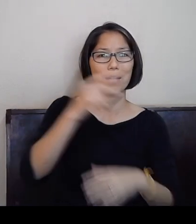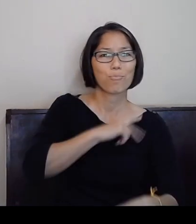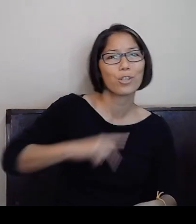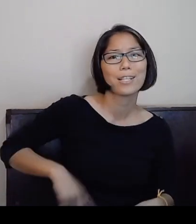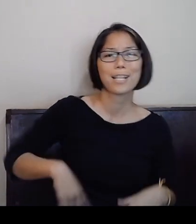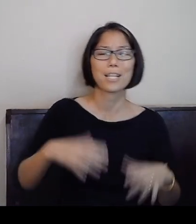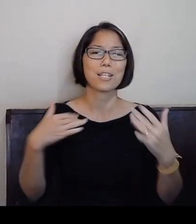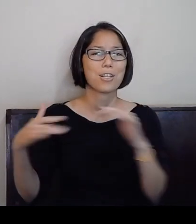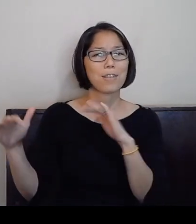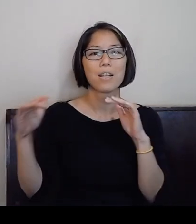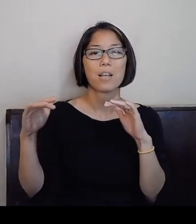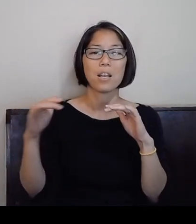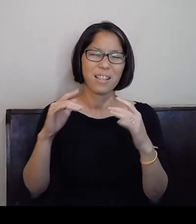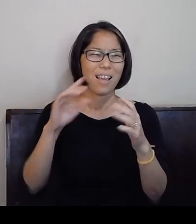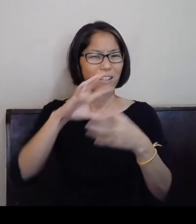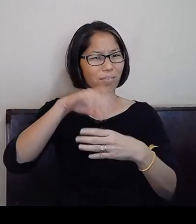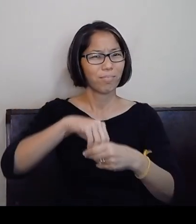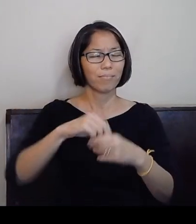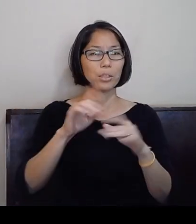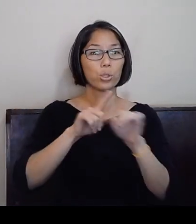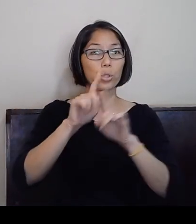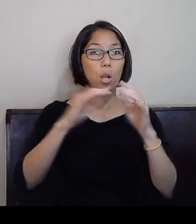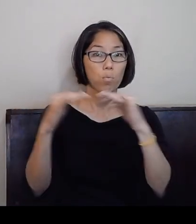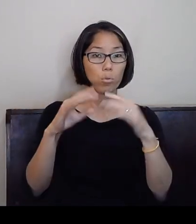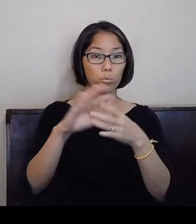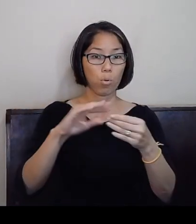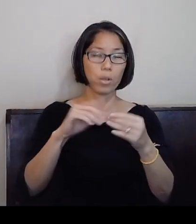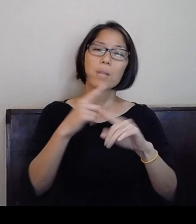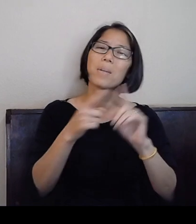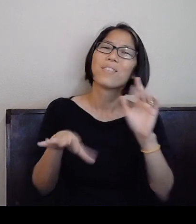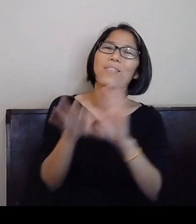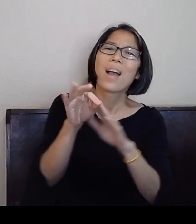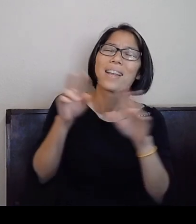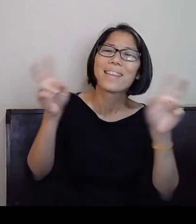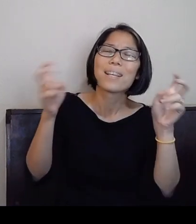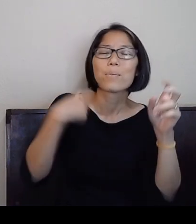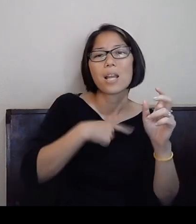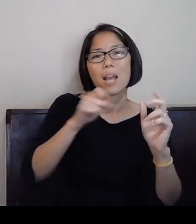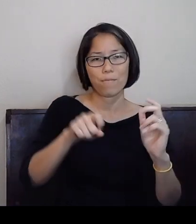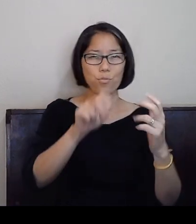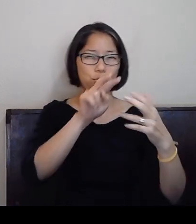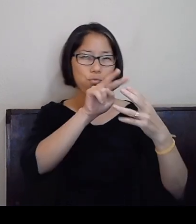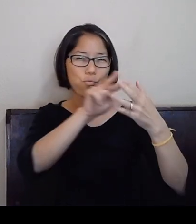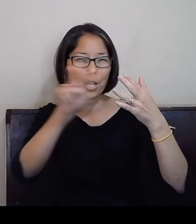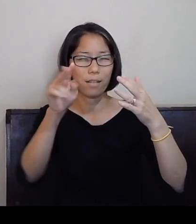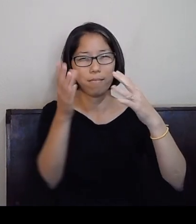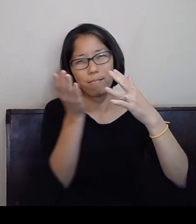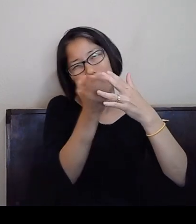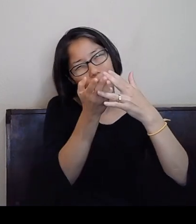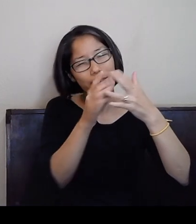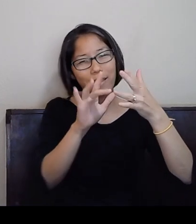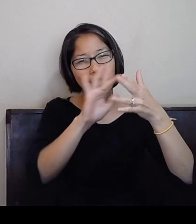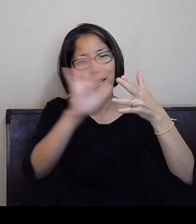essential parts of the Star Wars story. But to find the themes, we have to read between the lines.